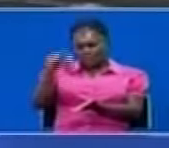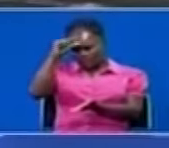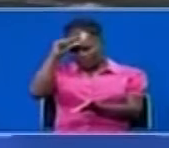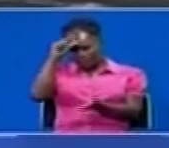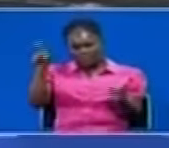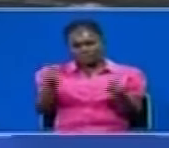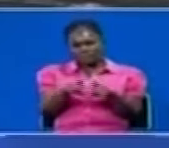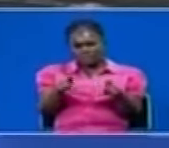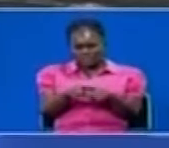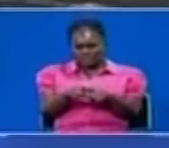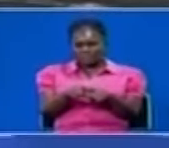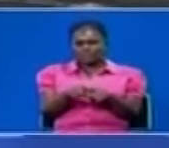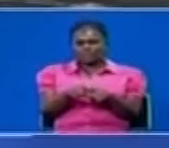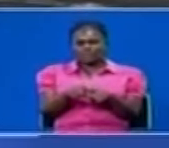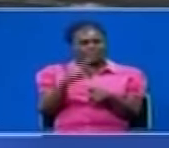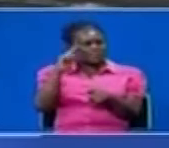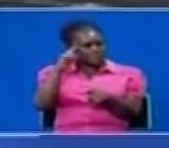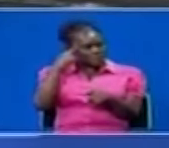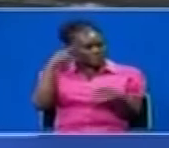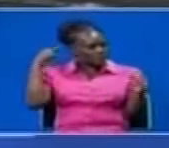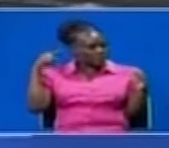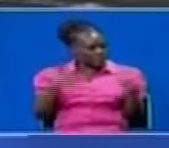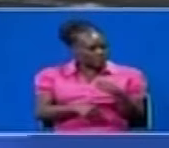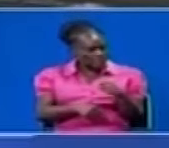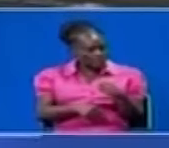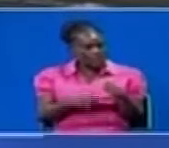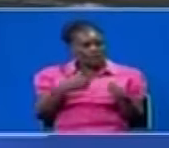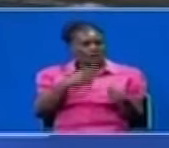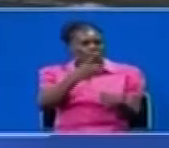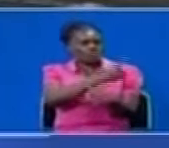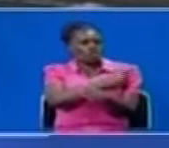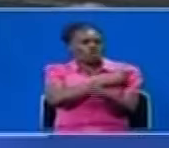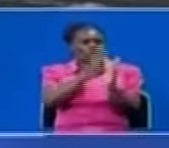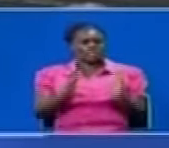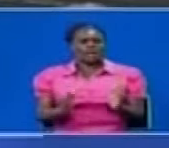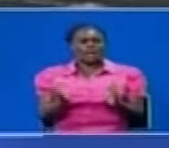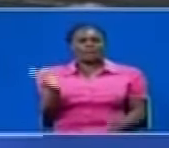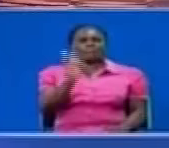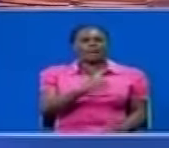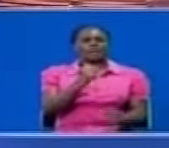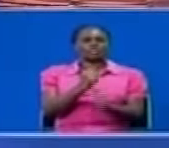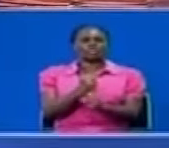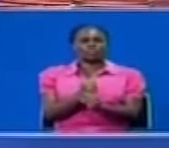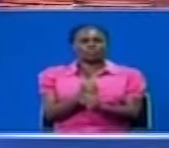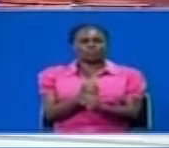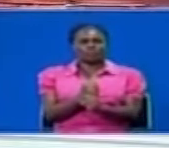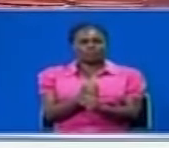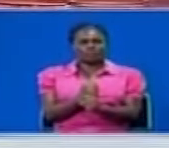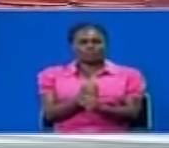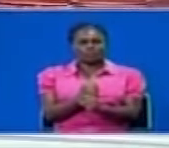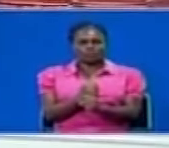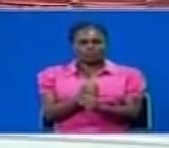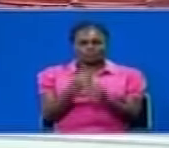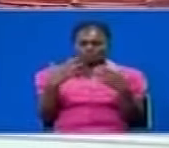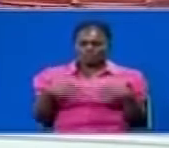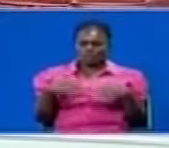should really, really consider to have the doctors back. What a great